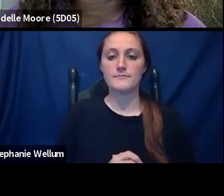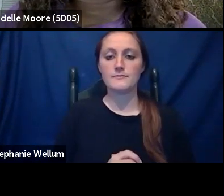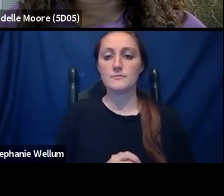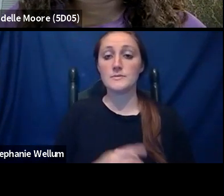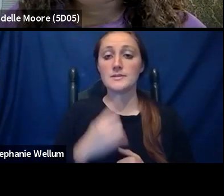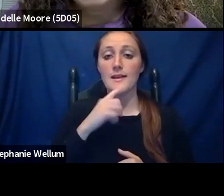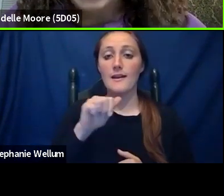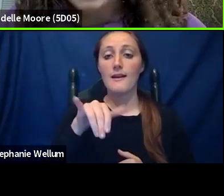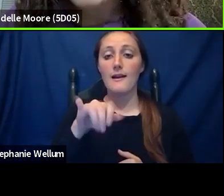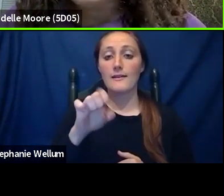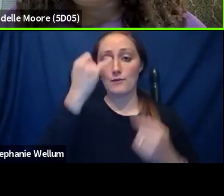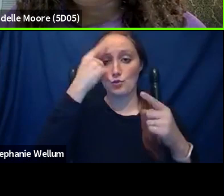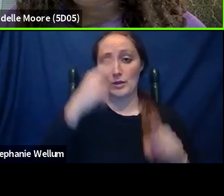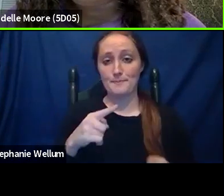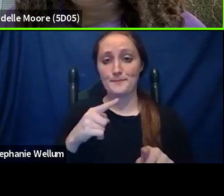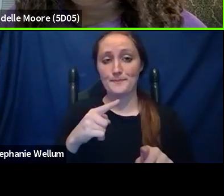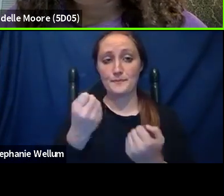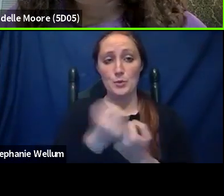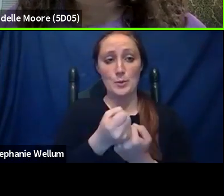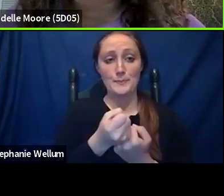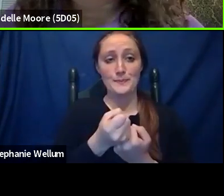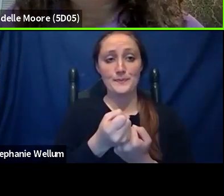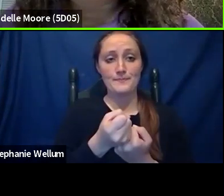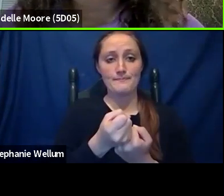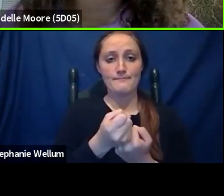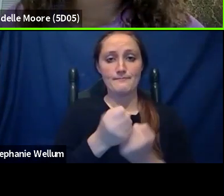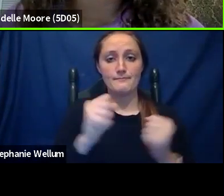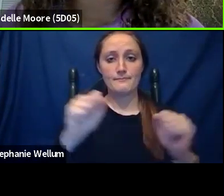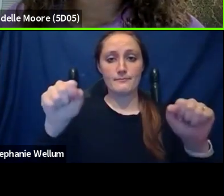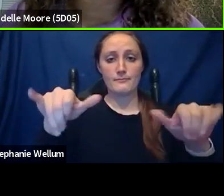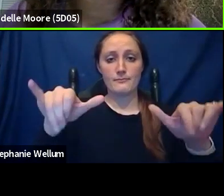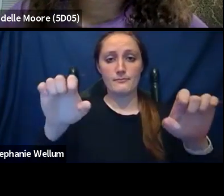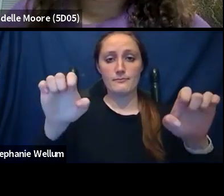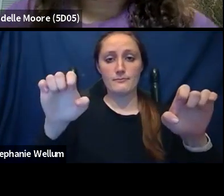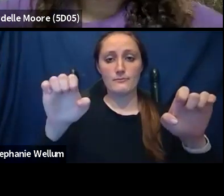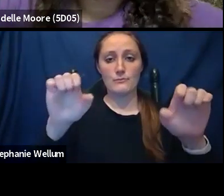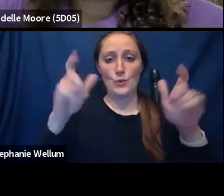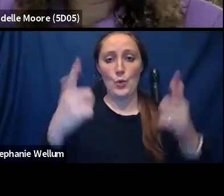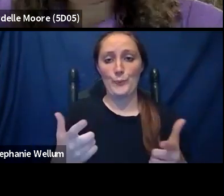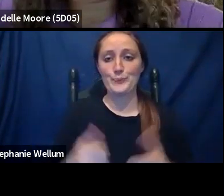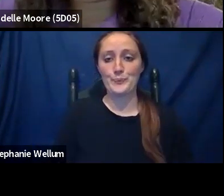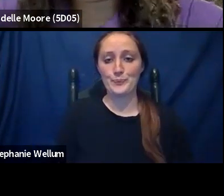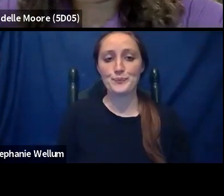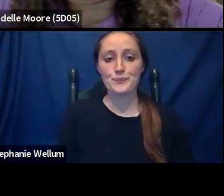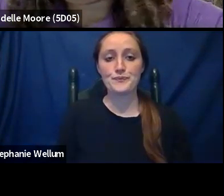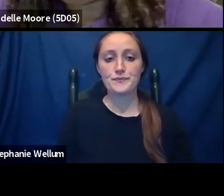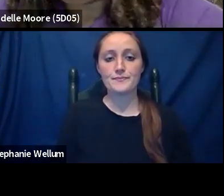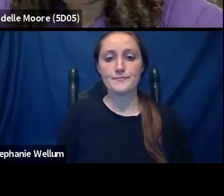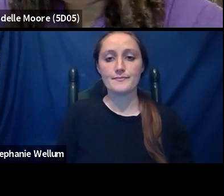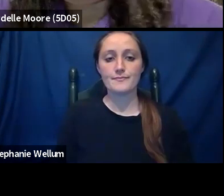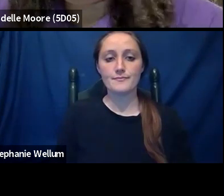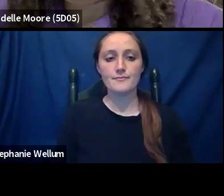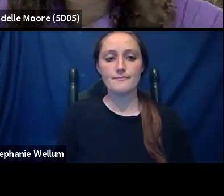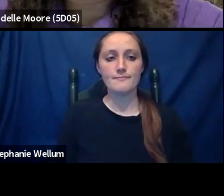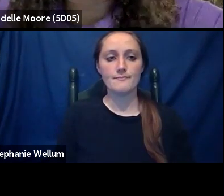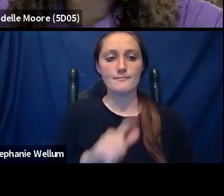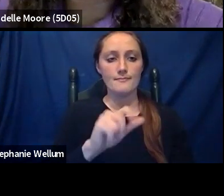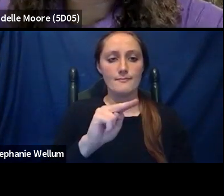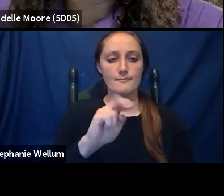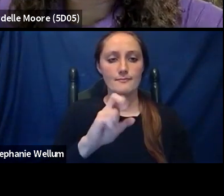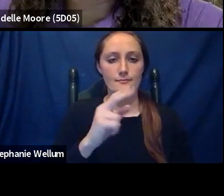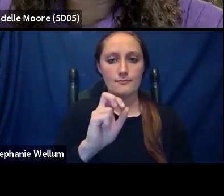aye. Aye. Aye. Linhan and Commissioner Lee also affirm.